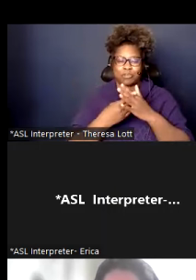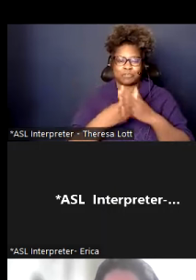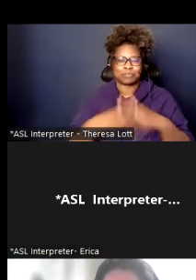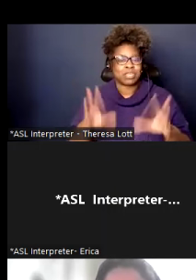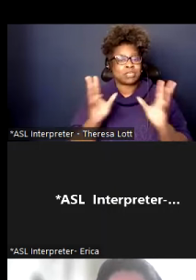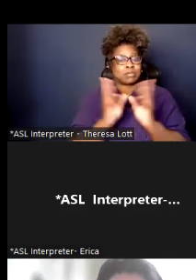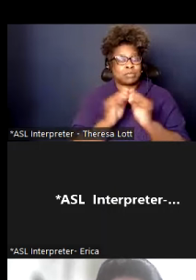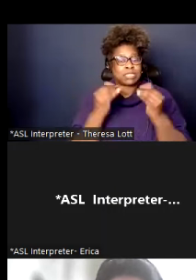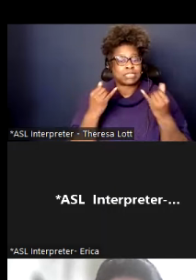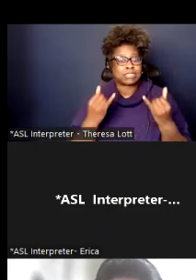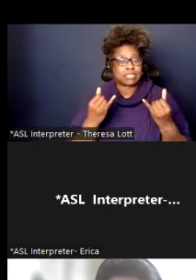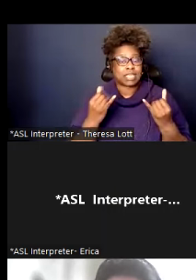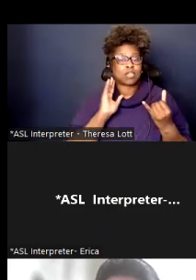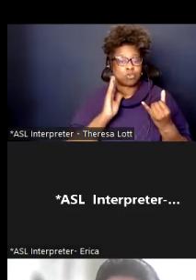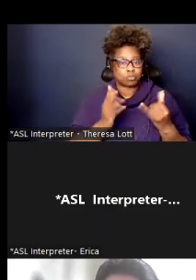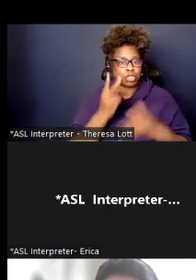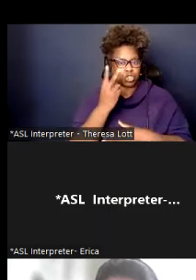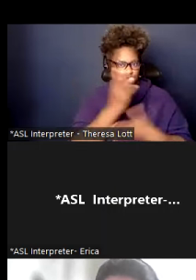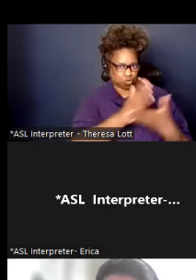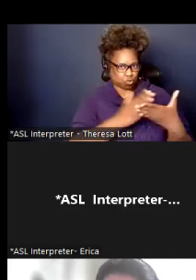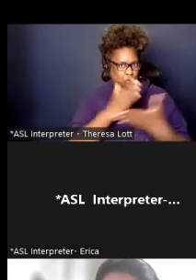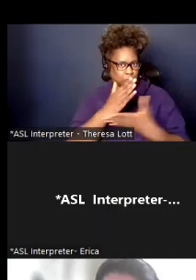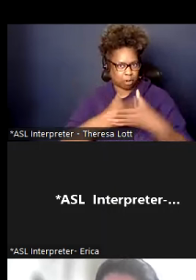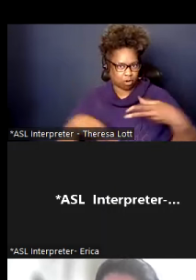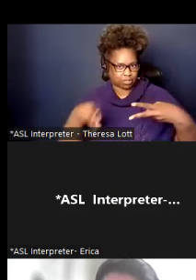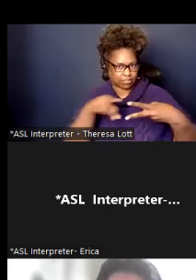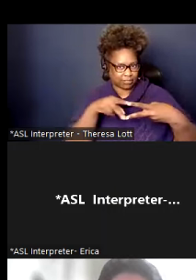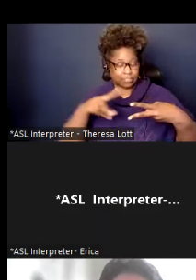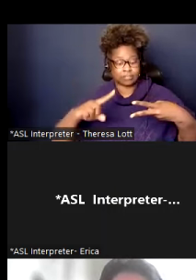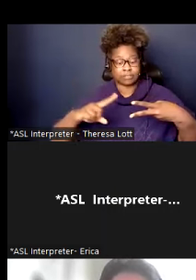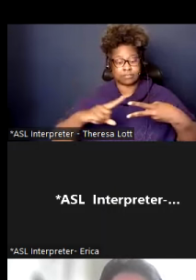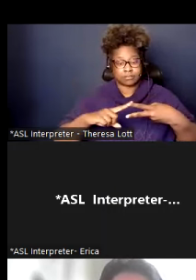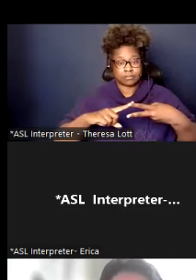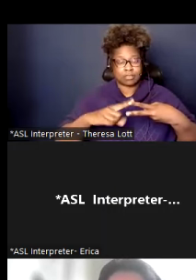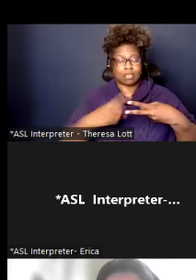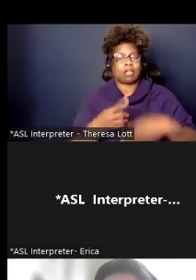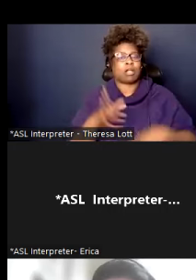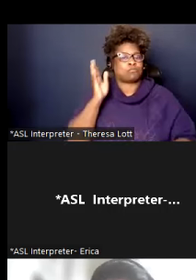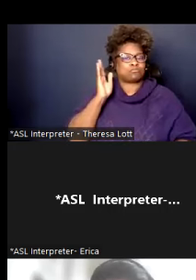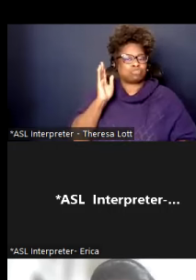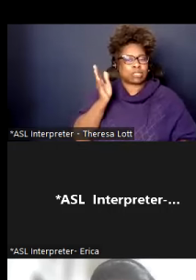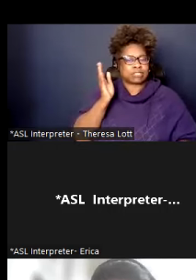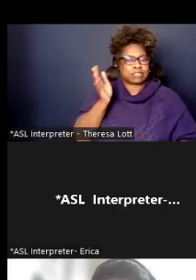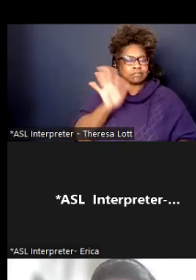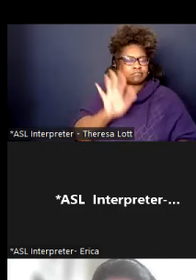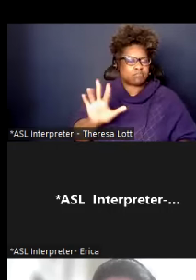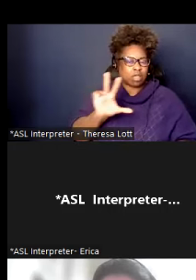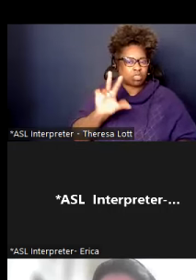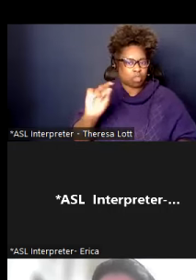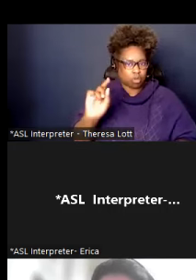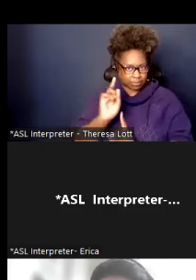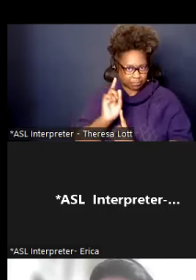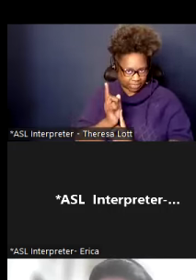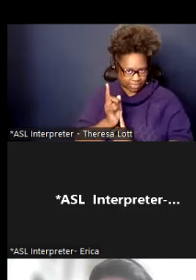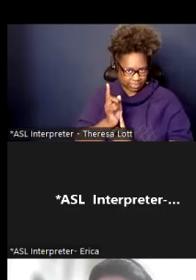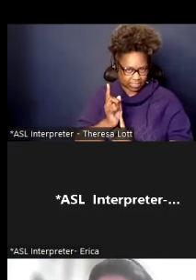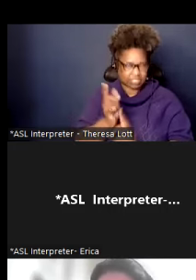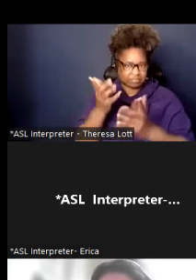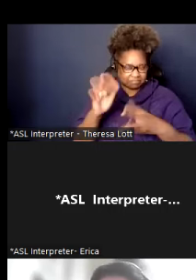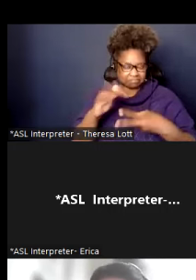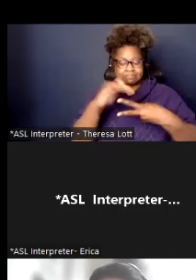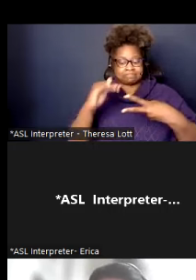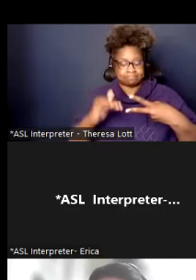today will happen in two parts. First, an upfront presentation that should take about 30 minutes, and then breakout